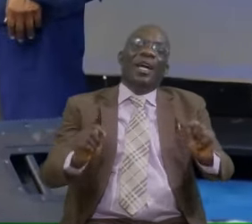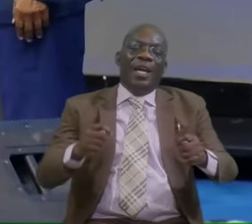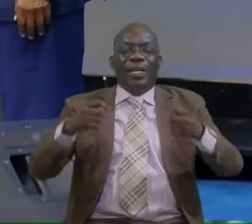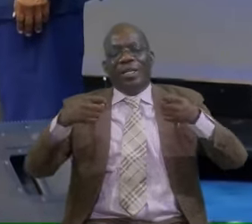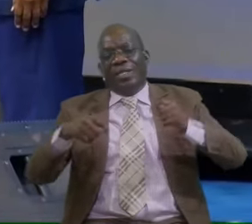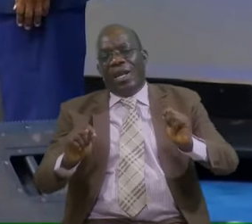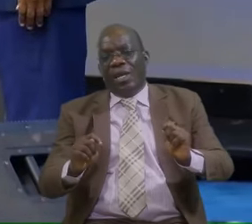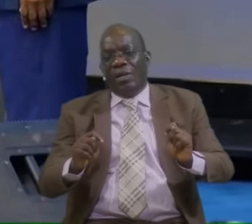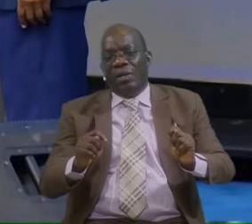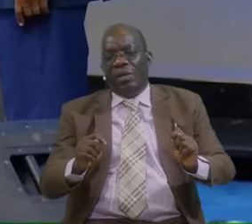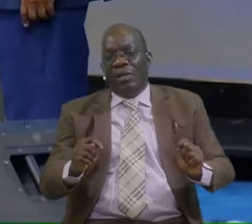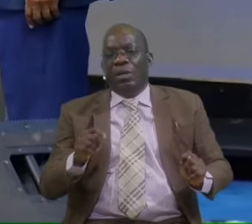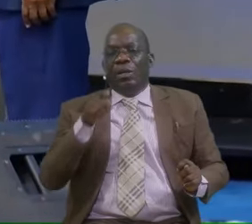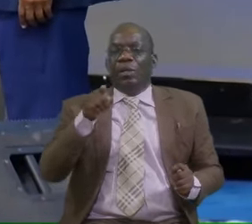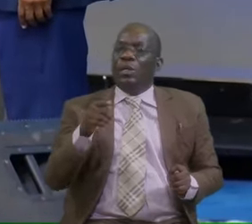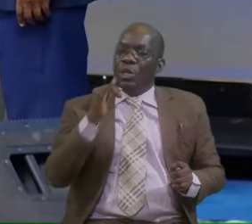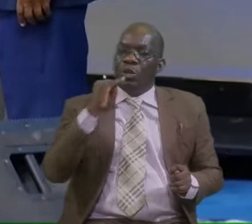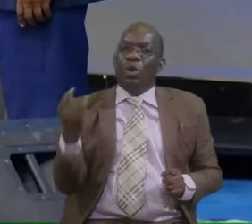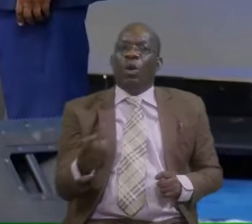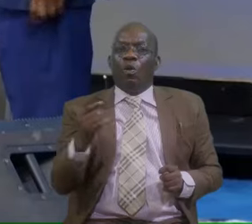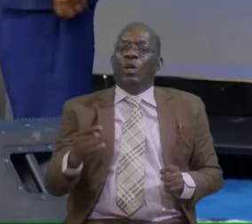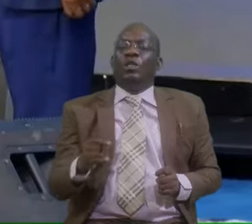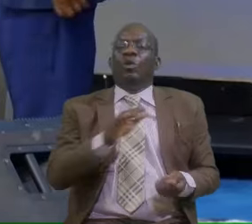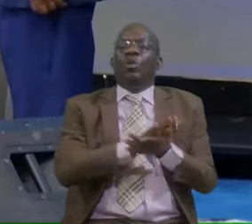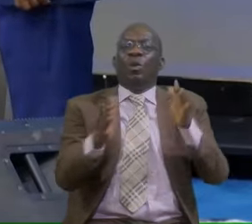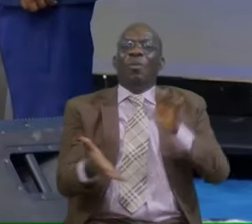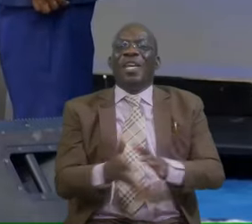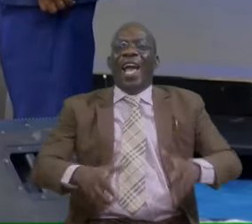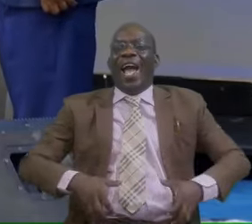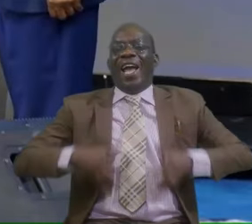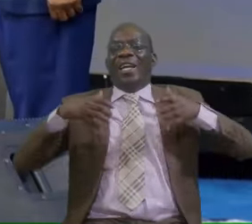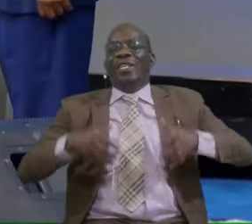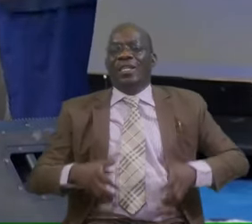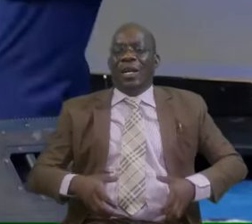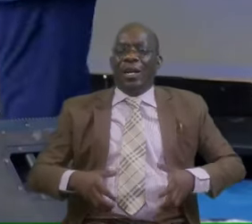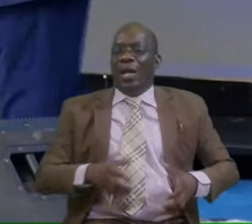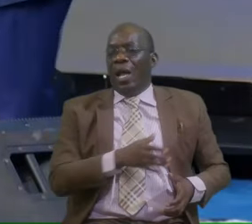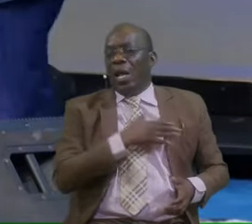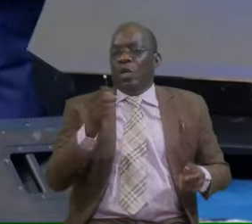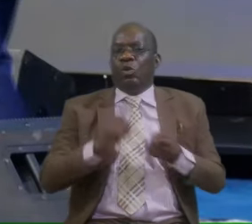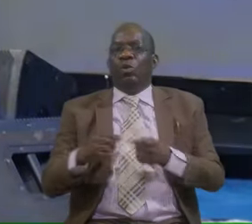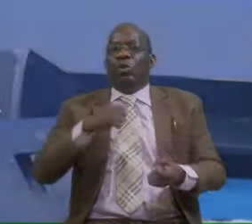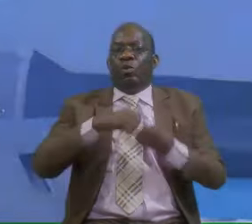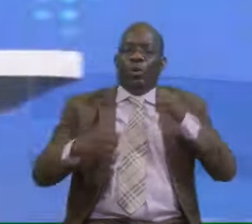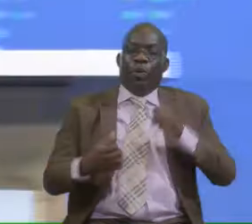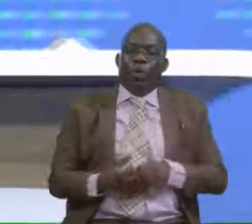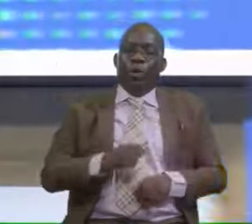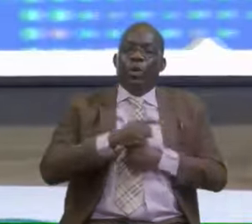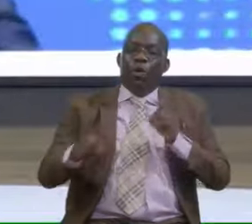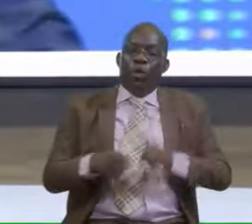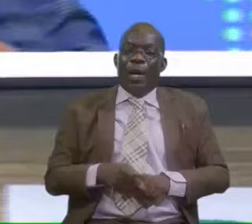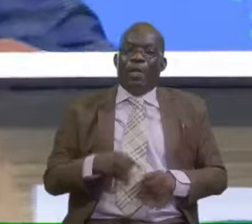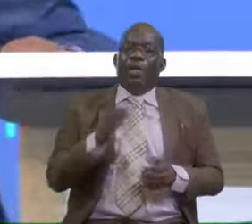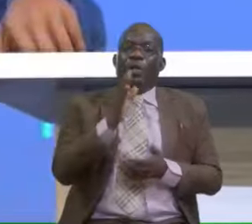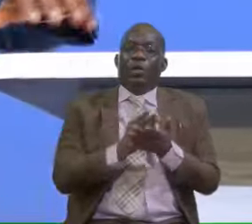and it's always getting into anger and into problem. When somebody has